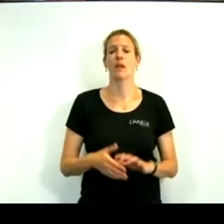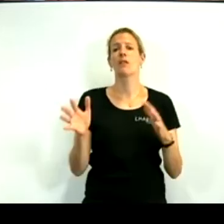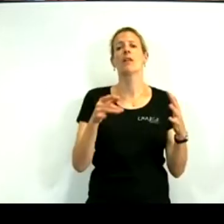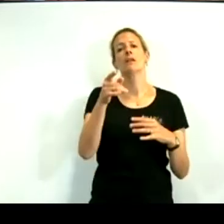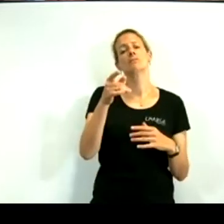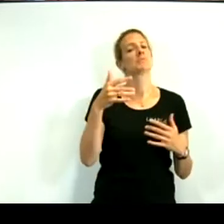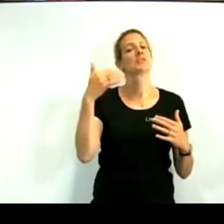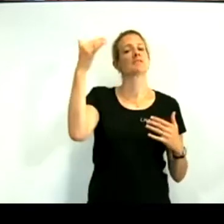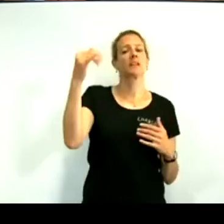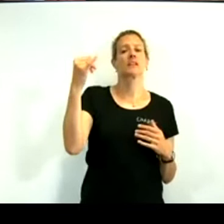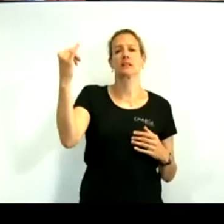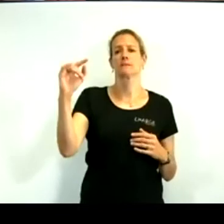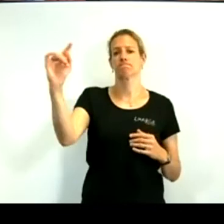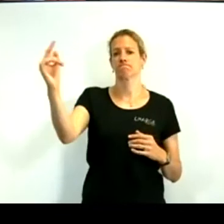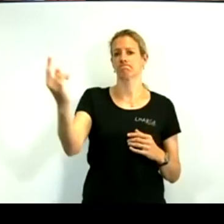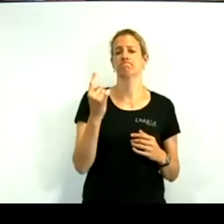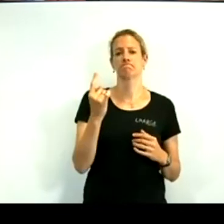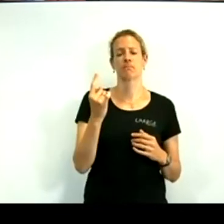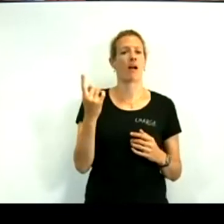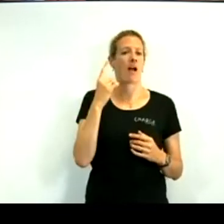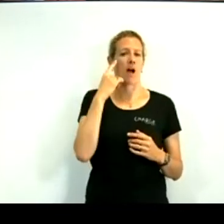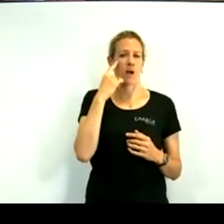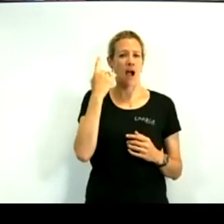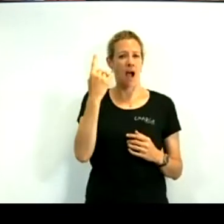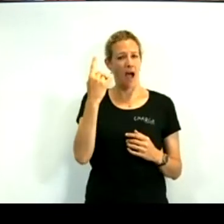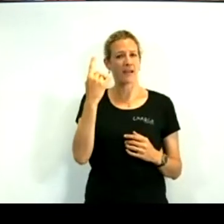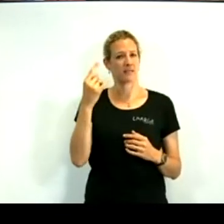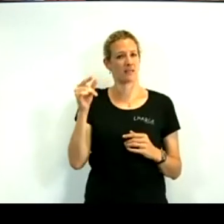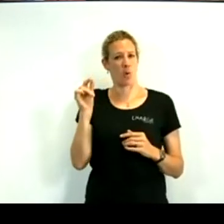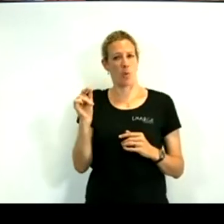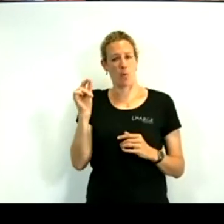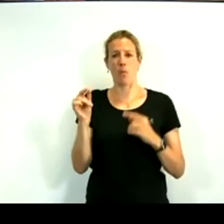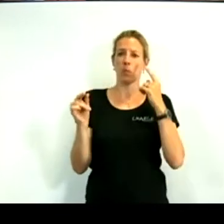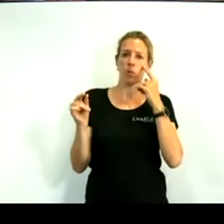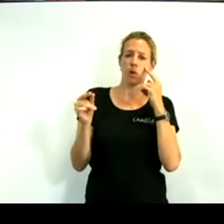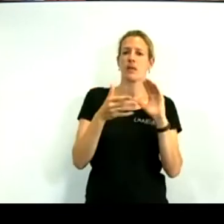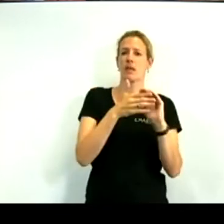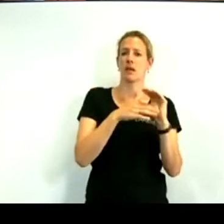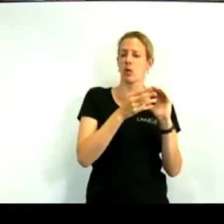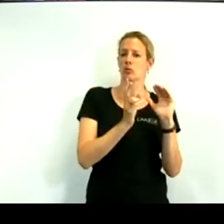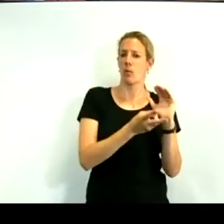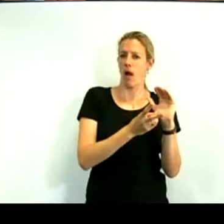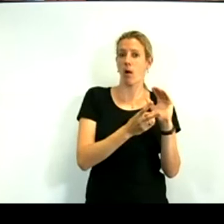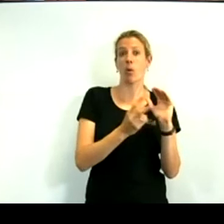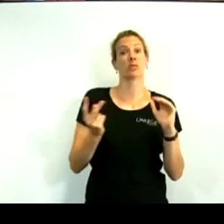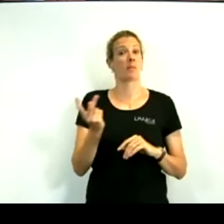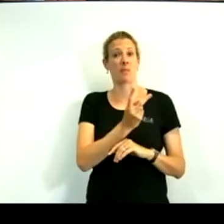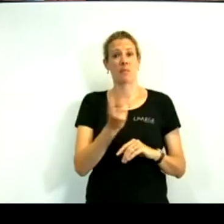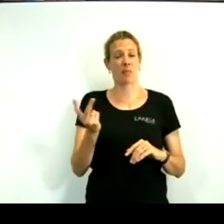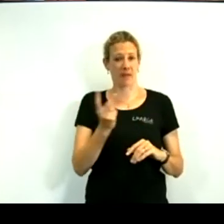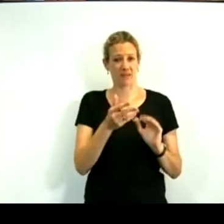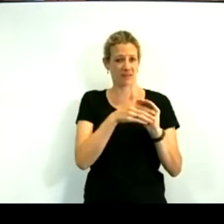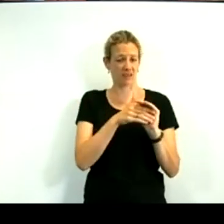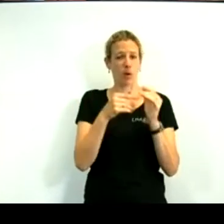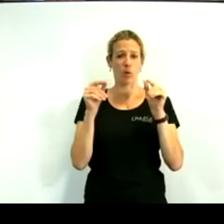eye normal retina, or there might be colobomas on both retinas, and the colobomas will always be different.